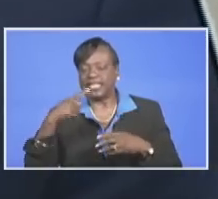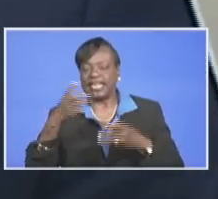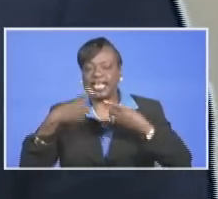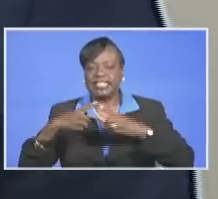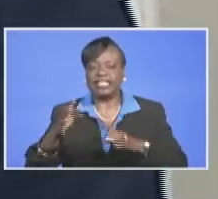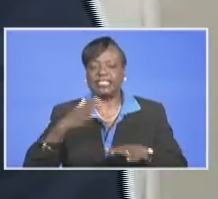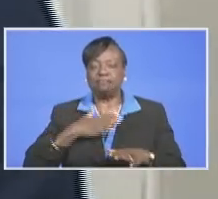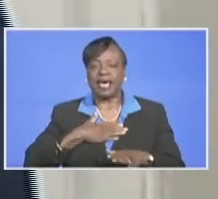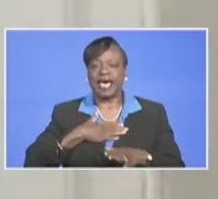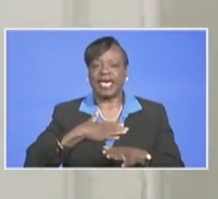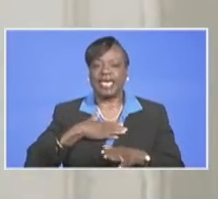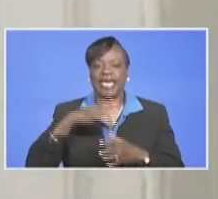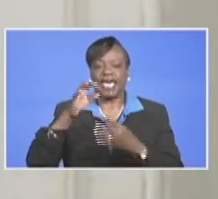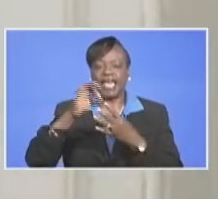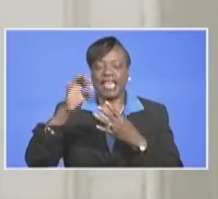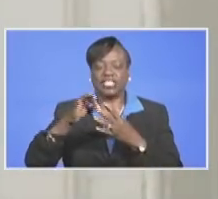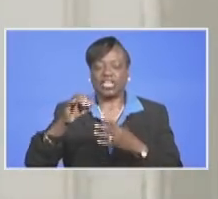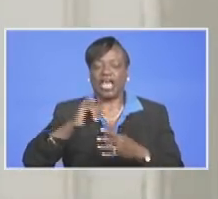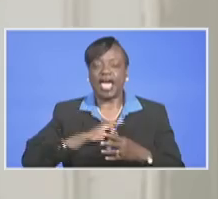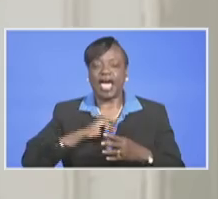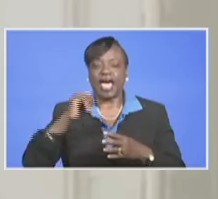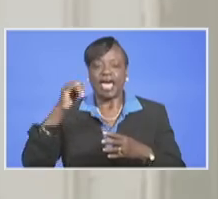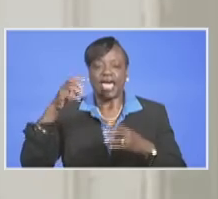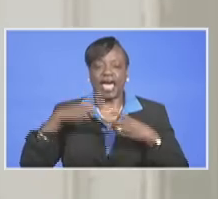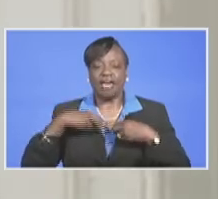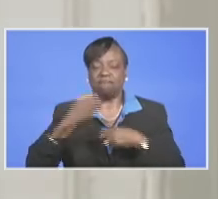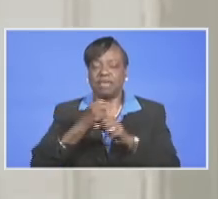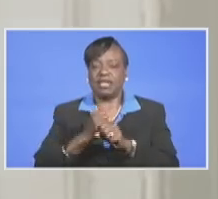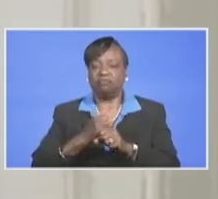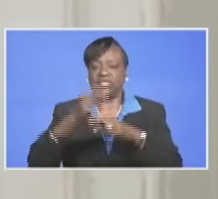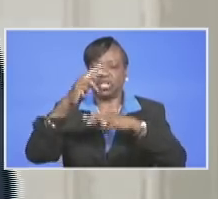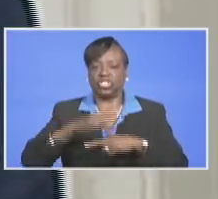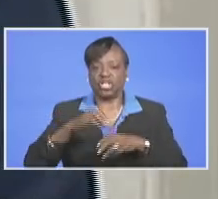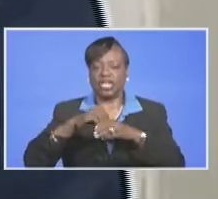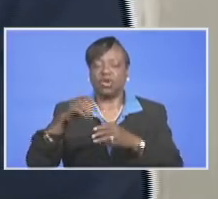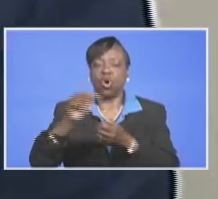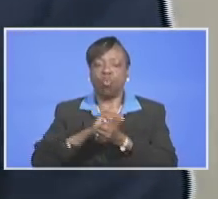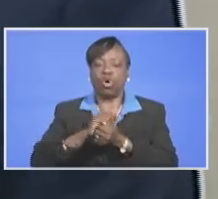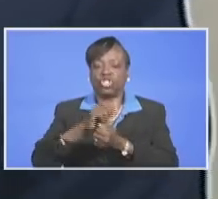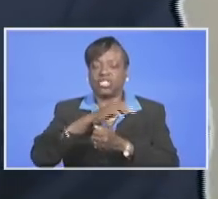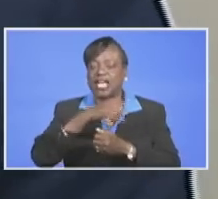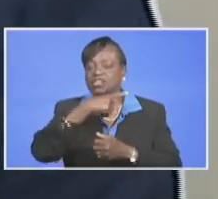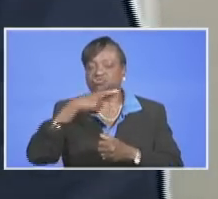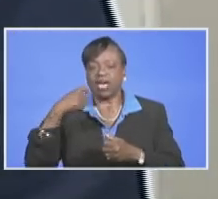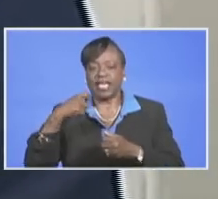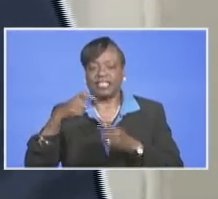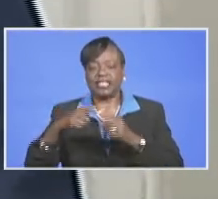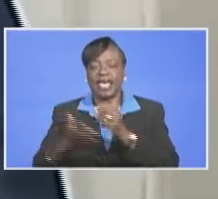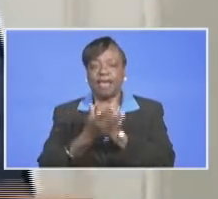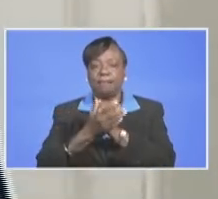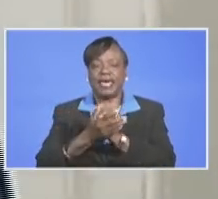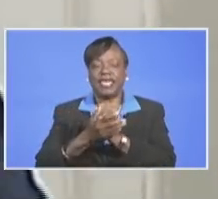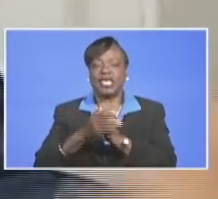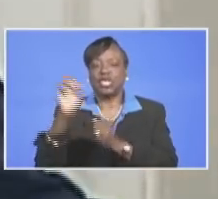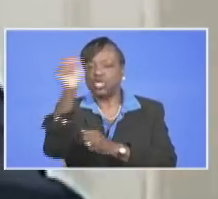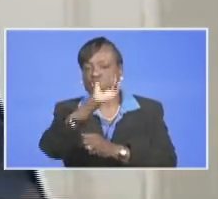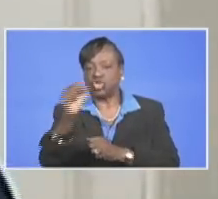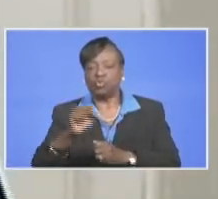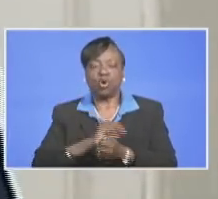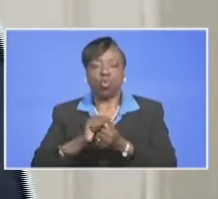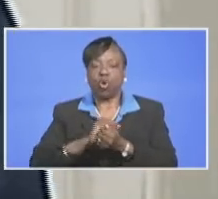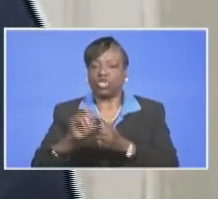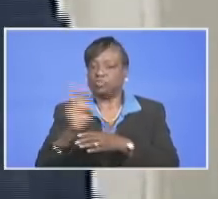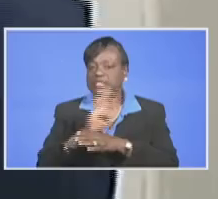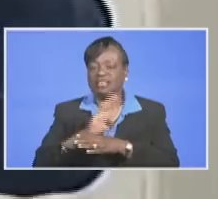this place, I have somehow engineered a reduction in duty on washers and dryers to help my superwash business. Mr. Speaker, that is fake